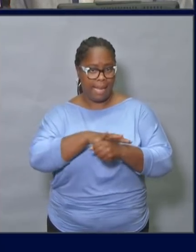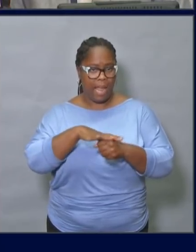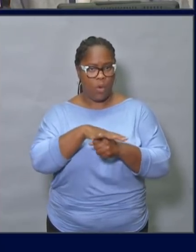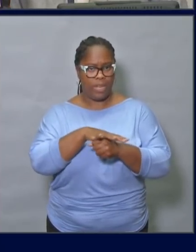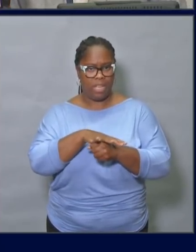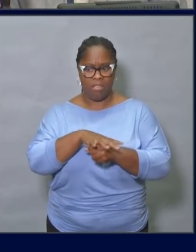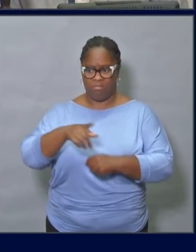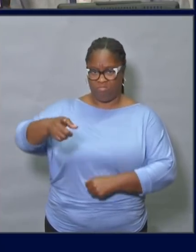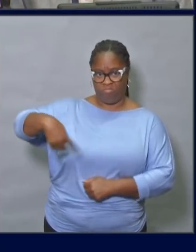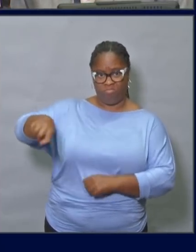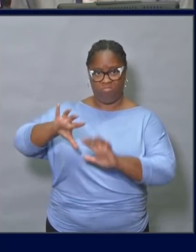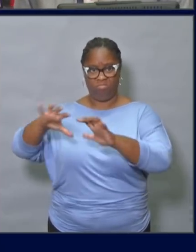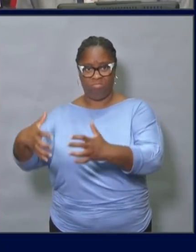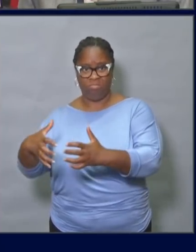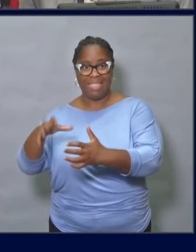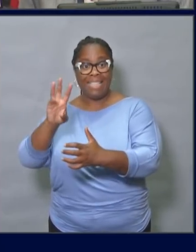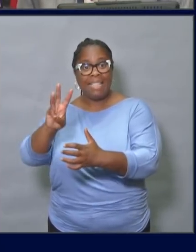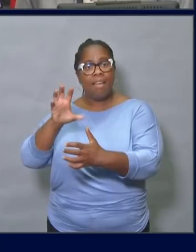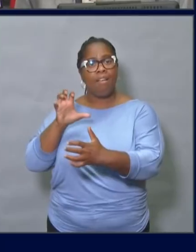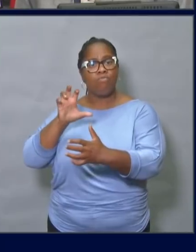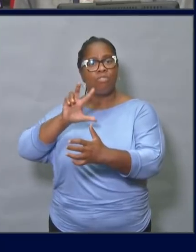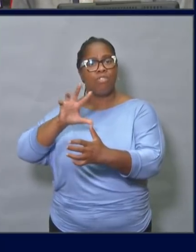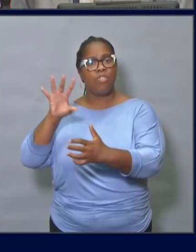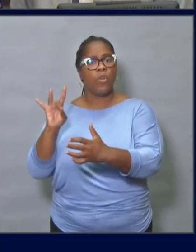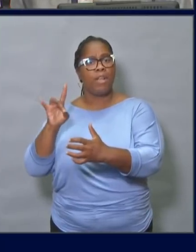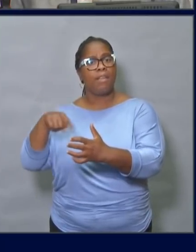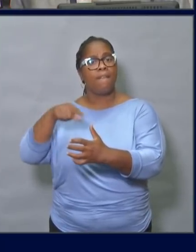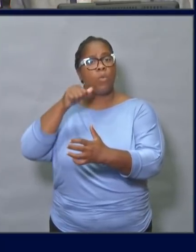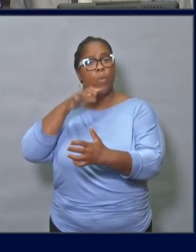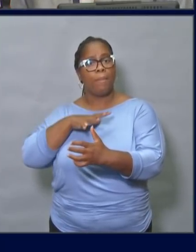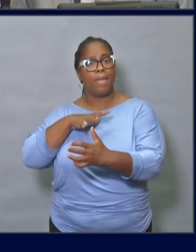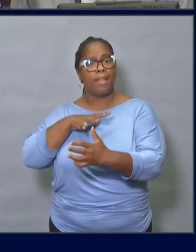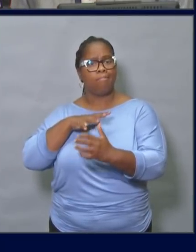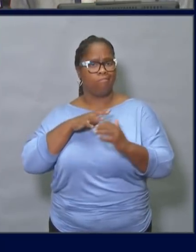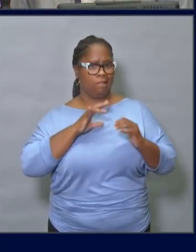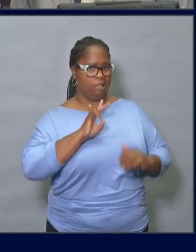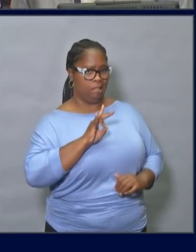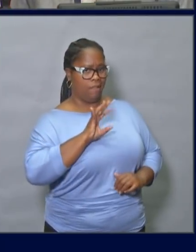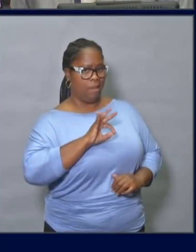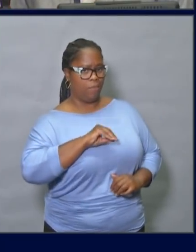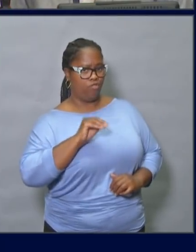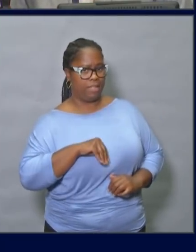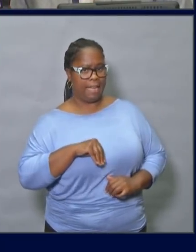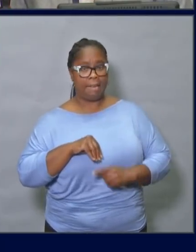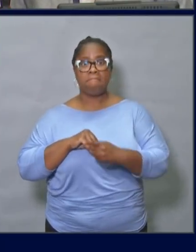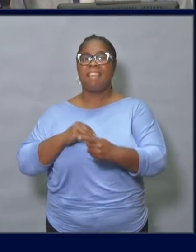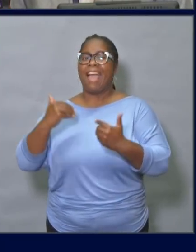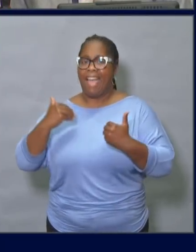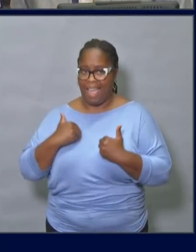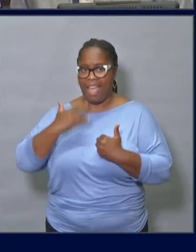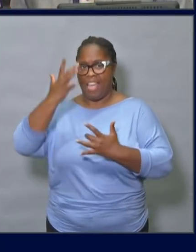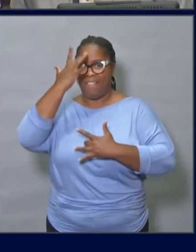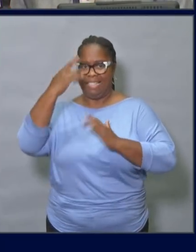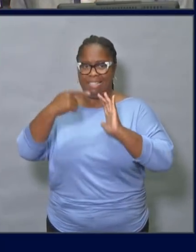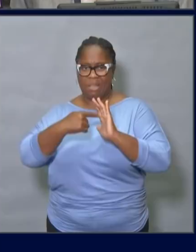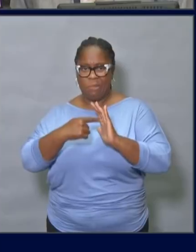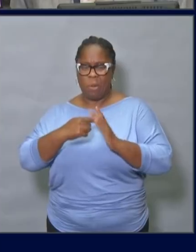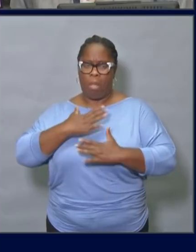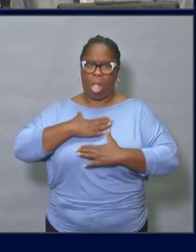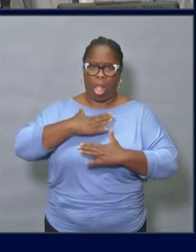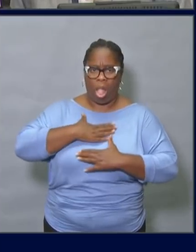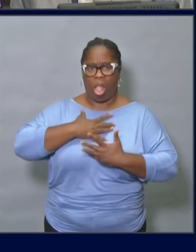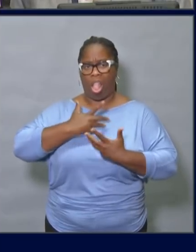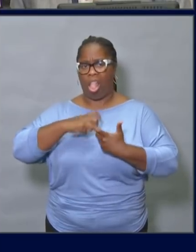this total number, 638, or 79%, were symptomatic at the time of testing,